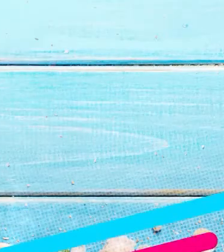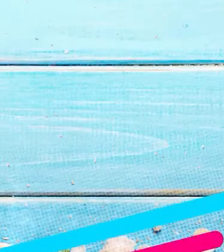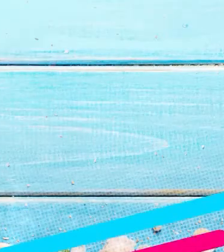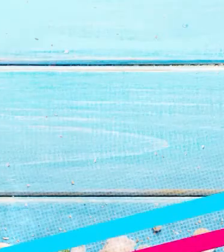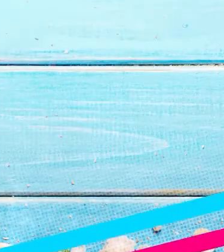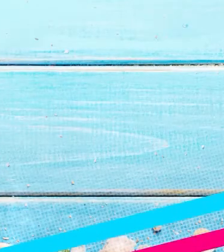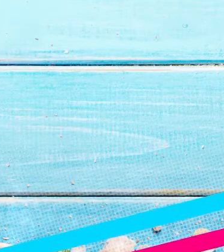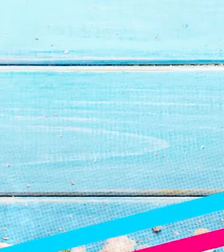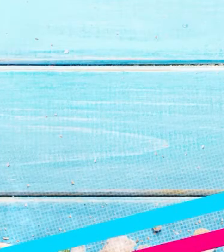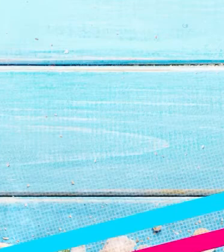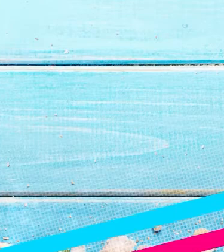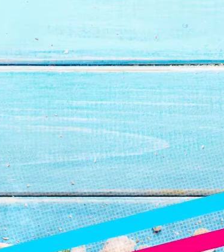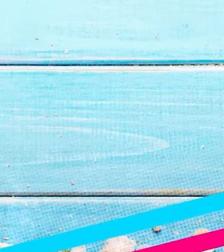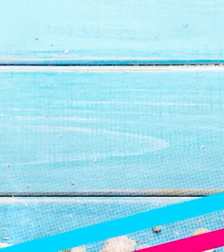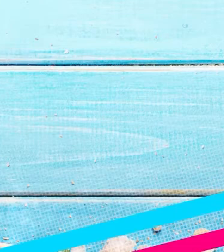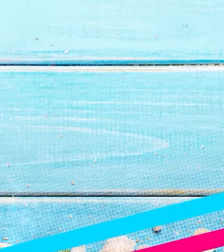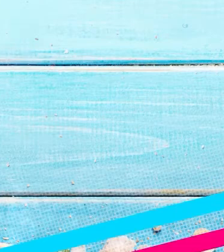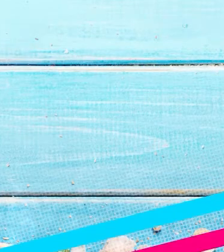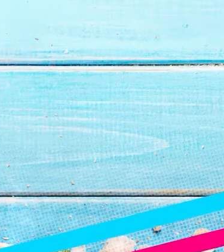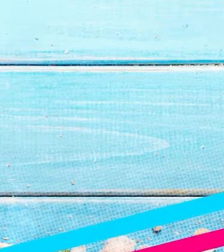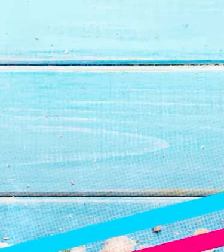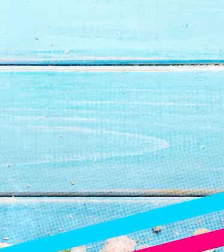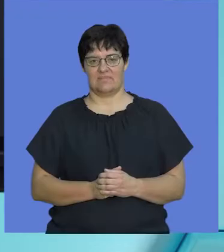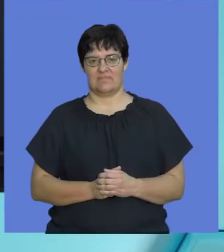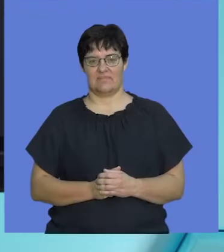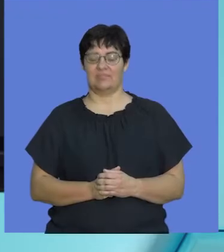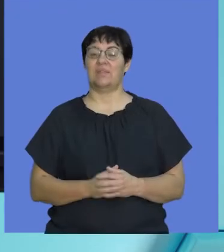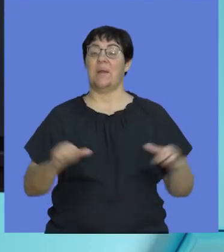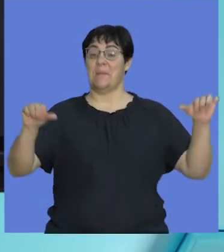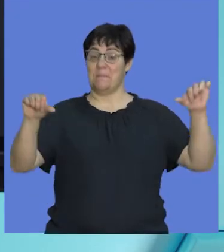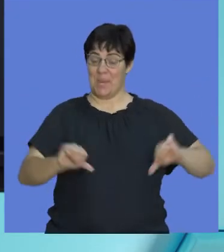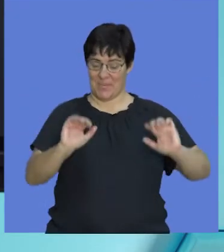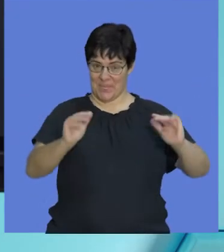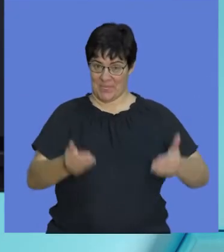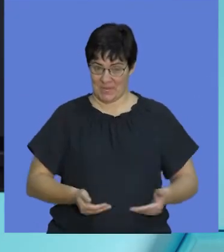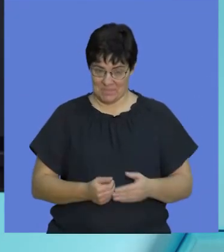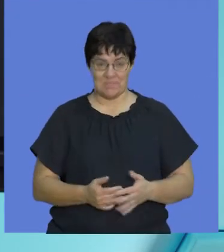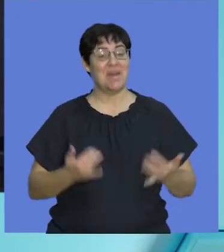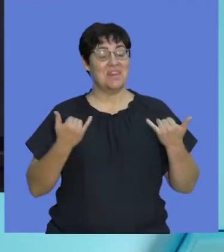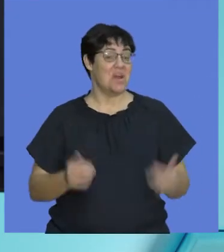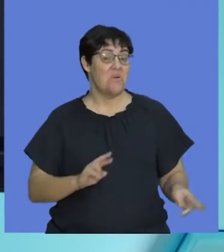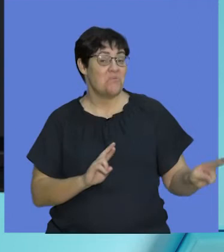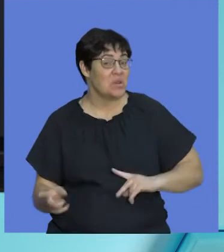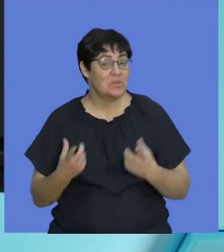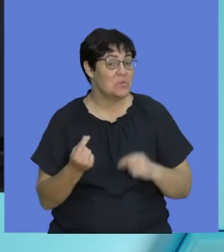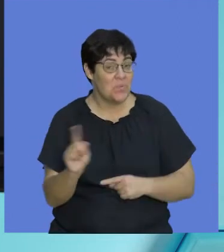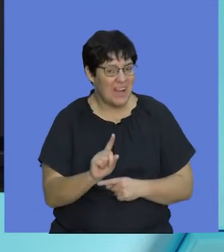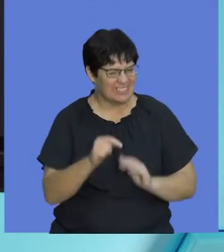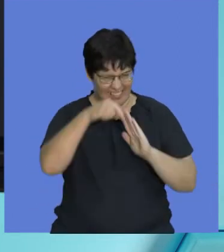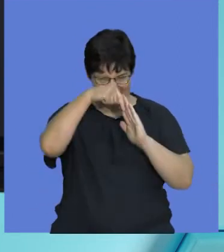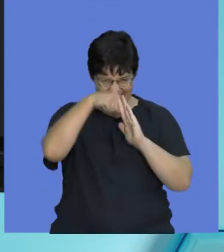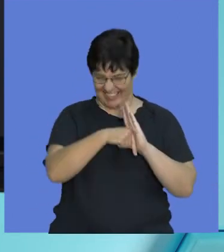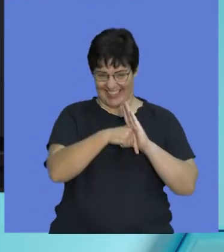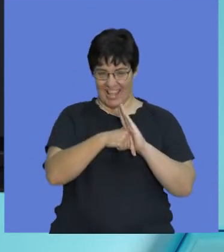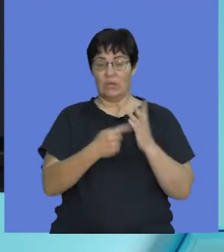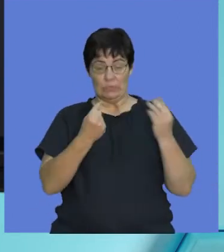Welcome back. Now now we're ready to get into the nitty-gritty and to